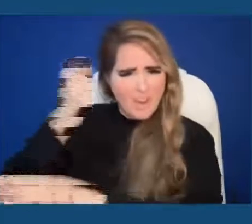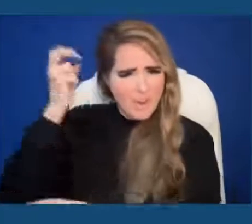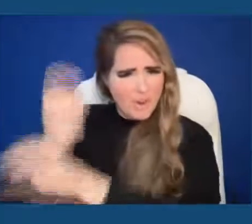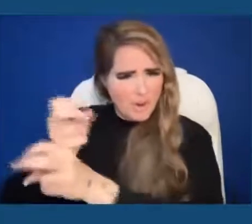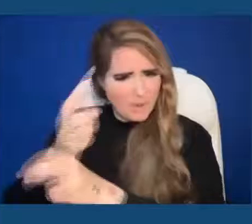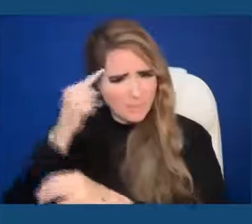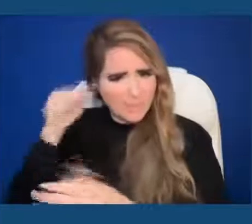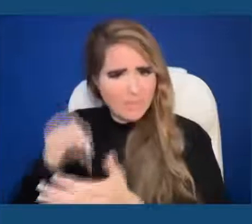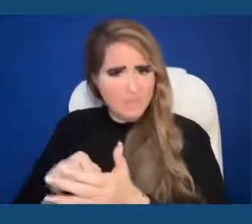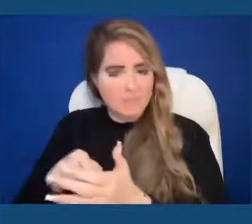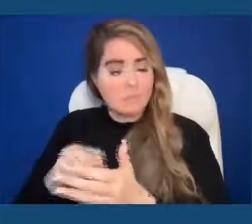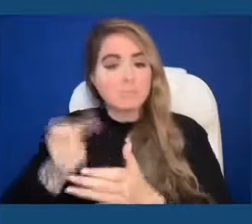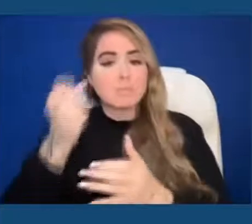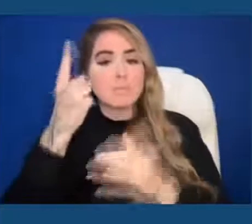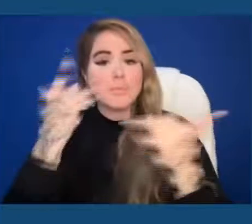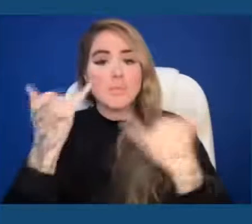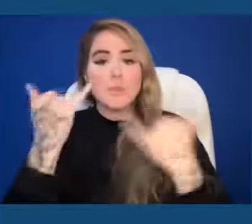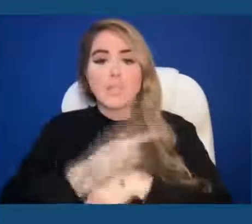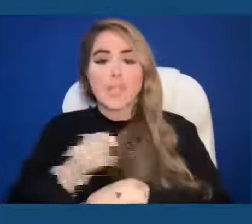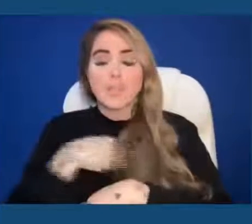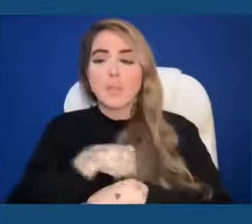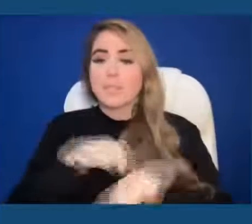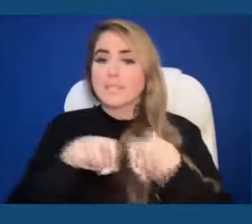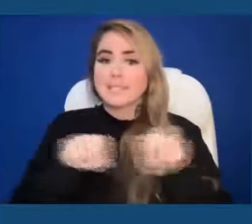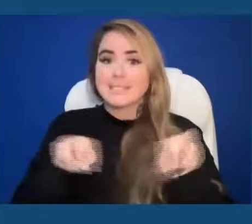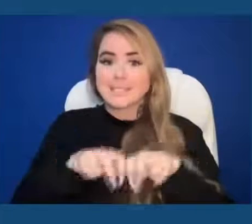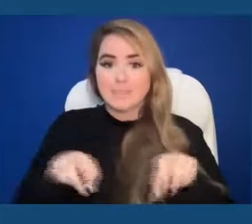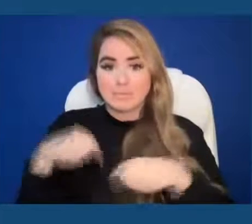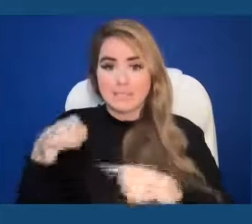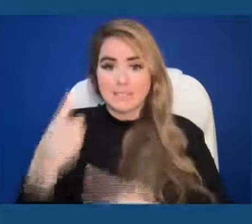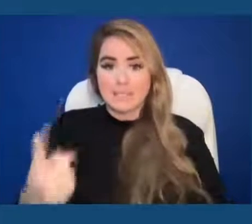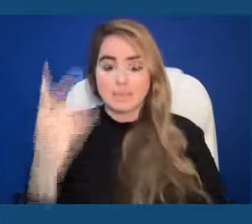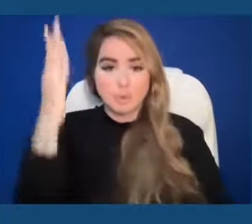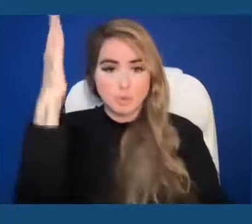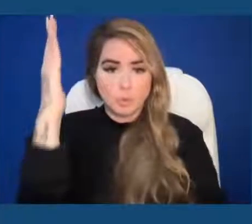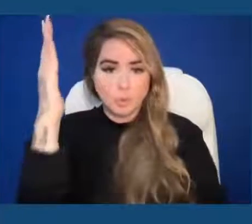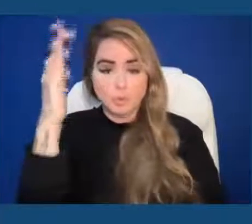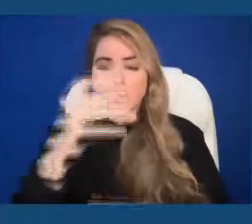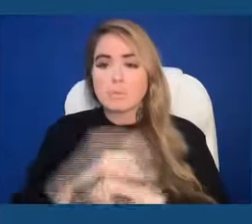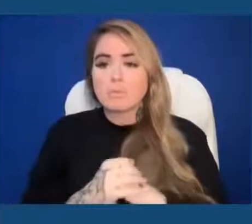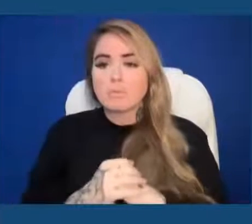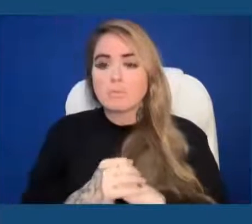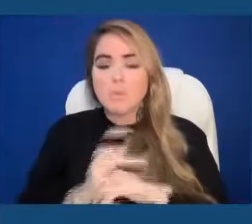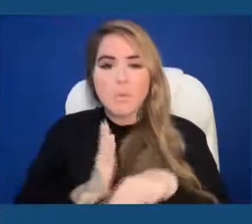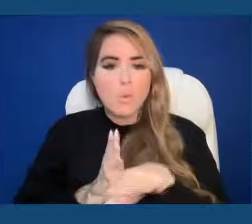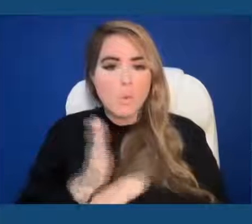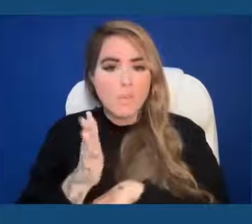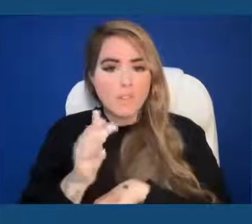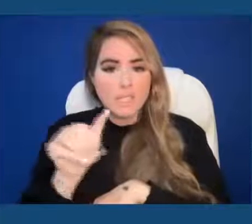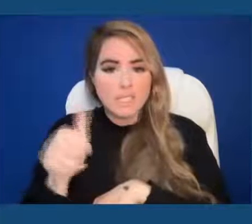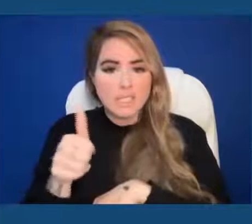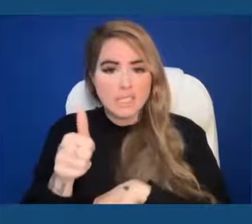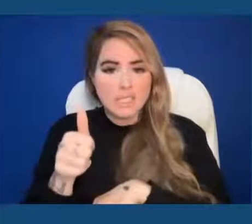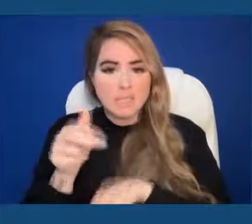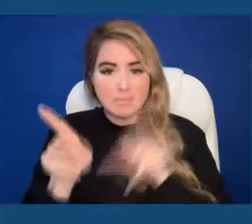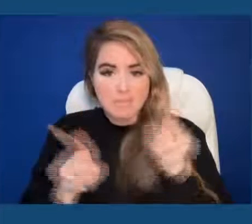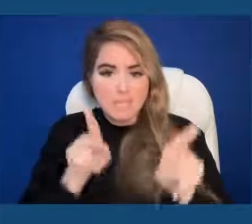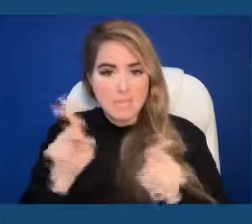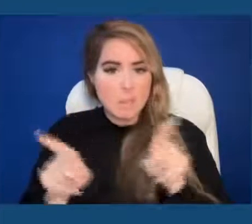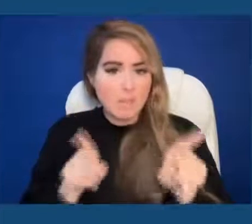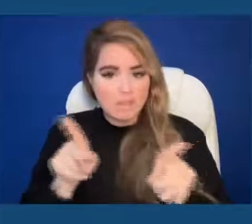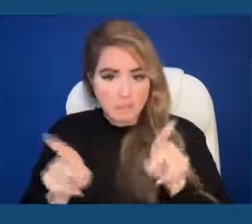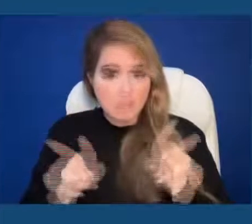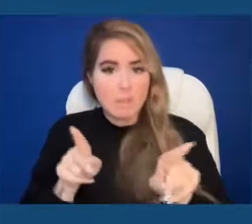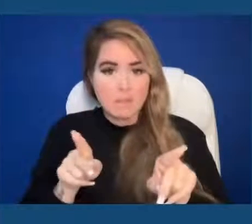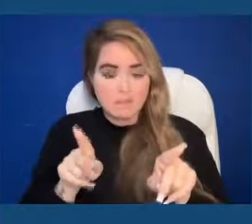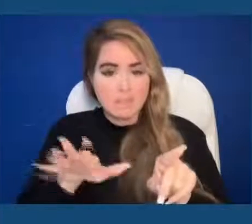we sat here today, since 12 o'clock, over 10 people